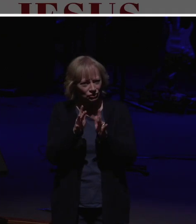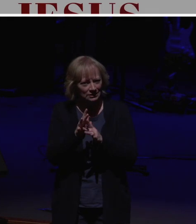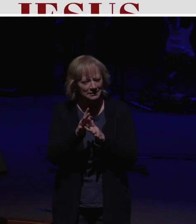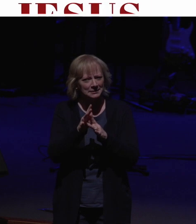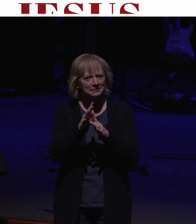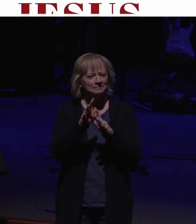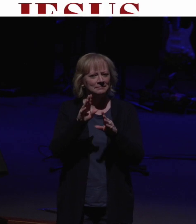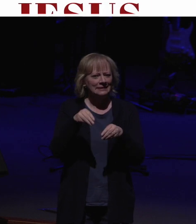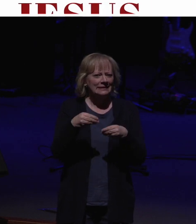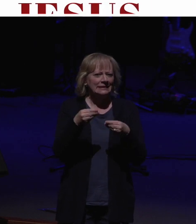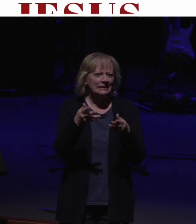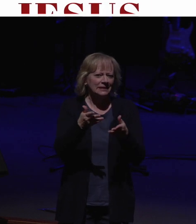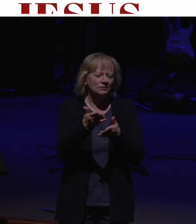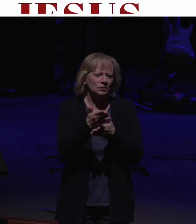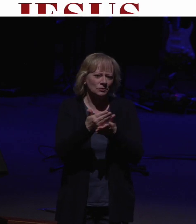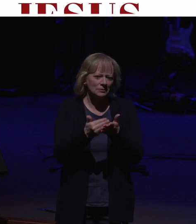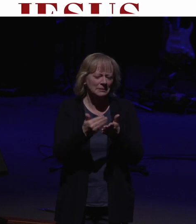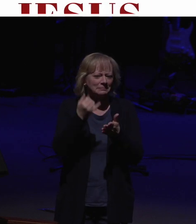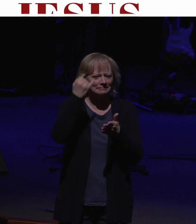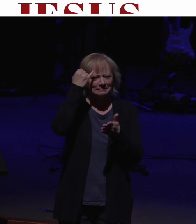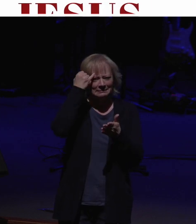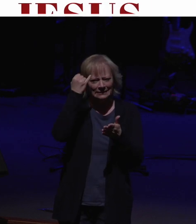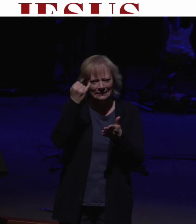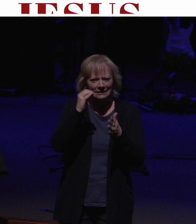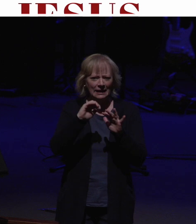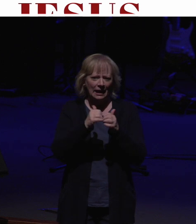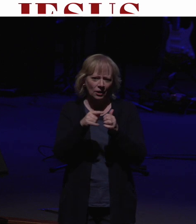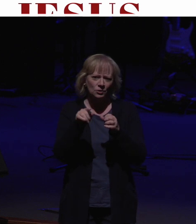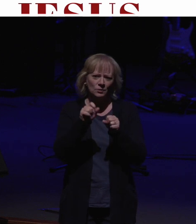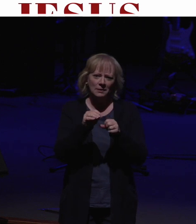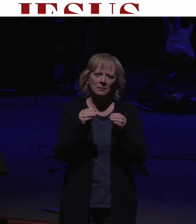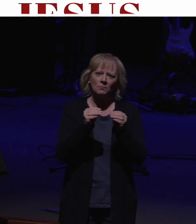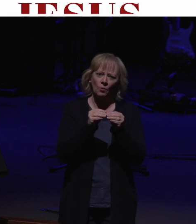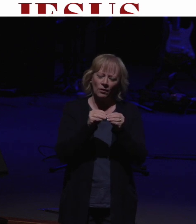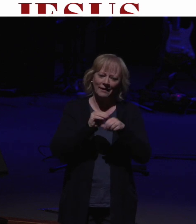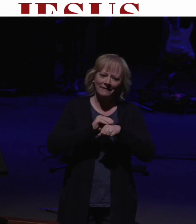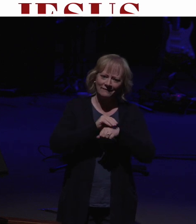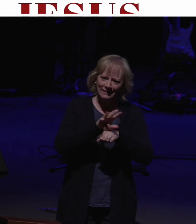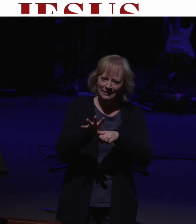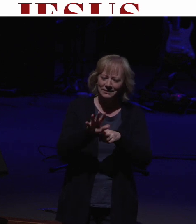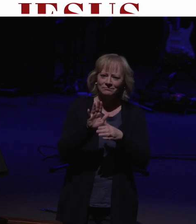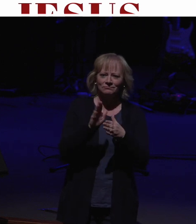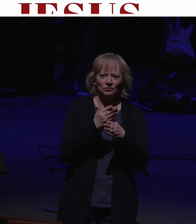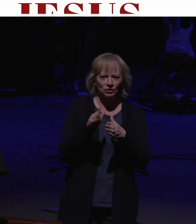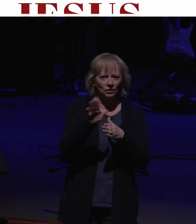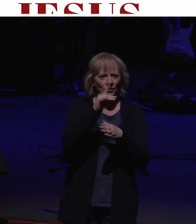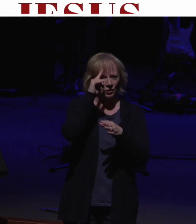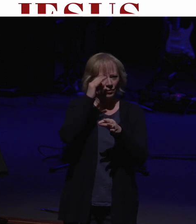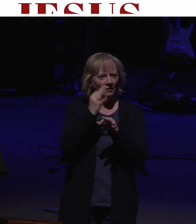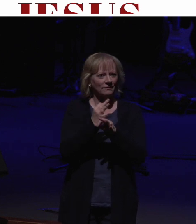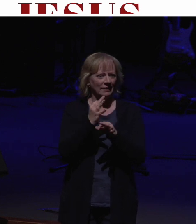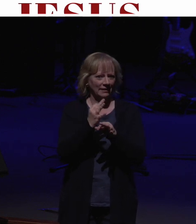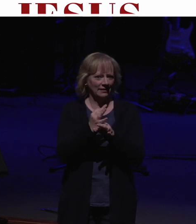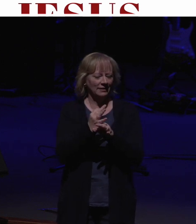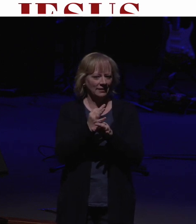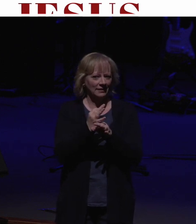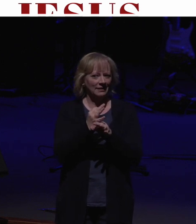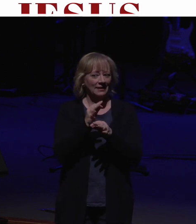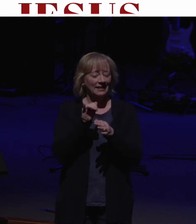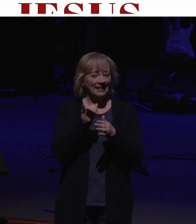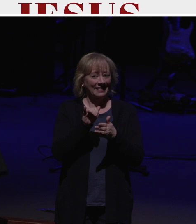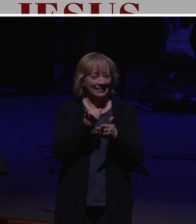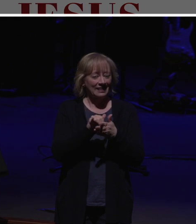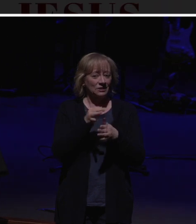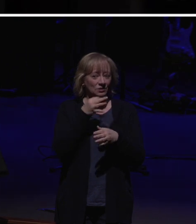practical content to bear so that you can be more effective in sharing your faith. That is coming up. Sign